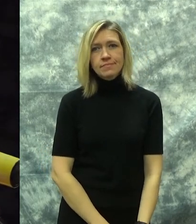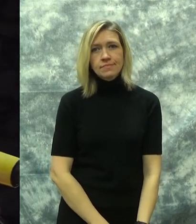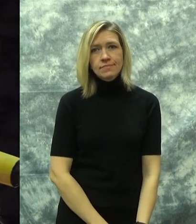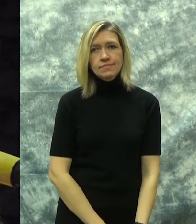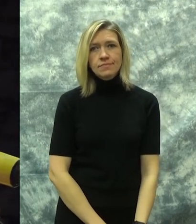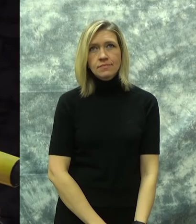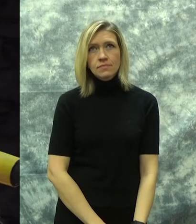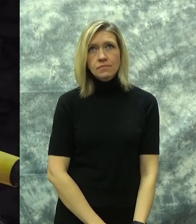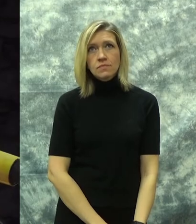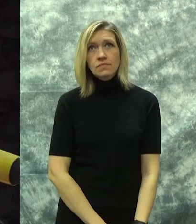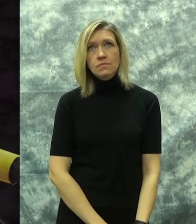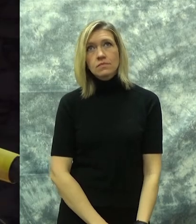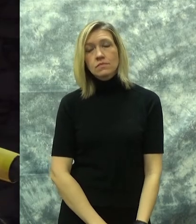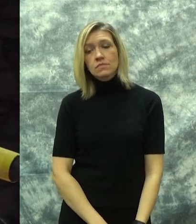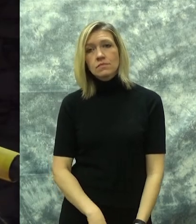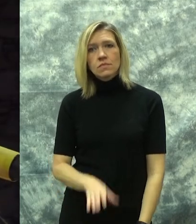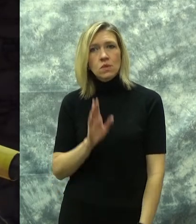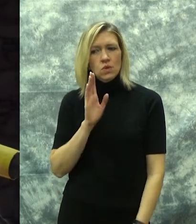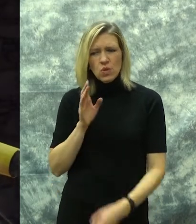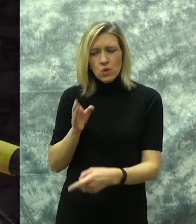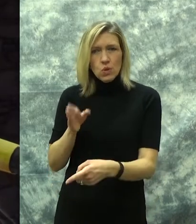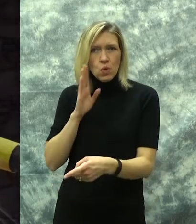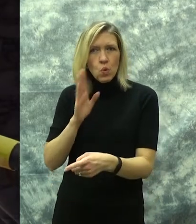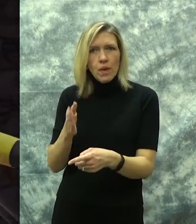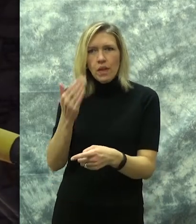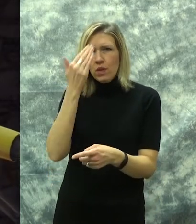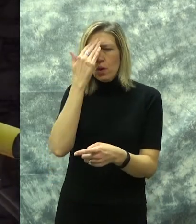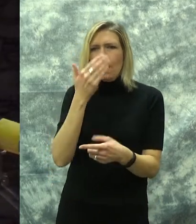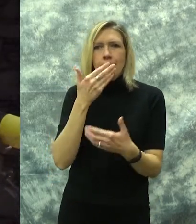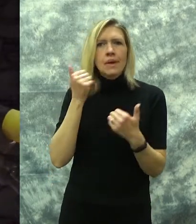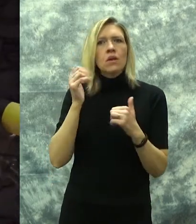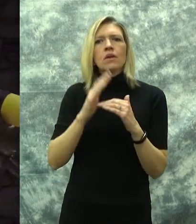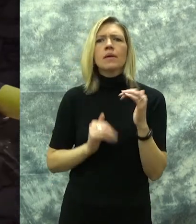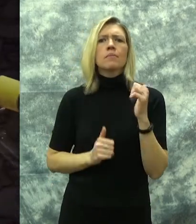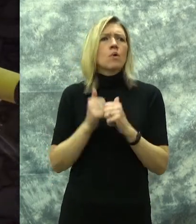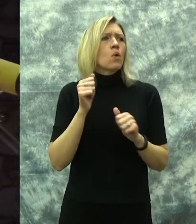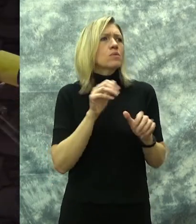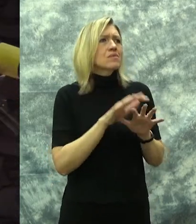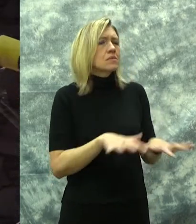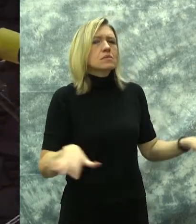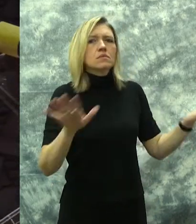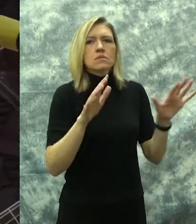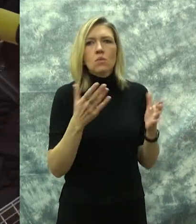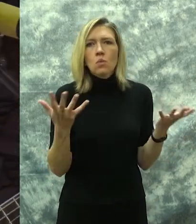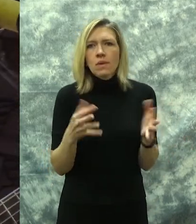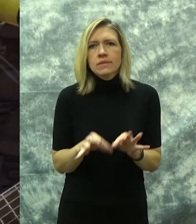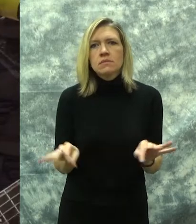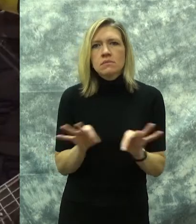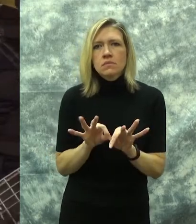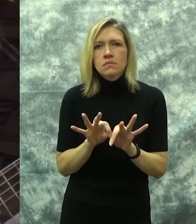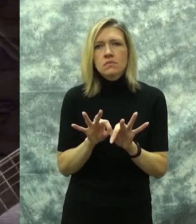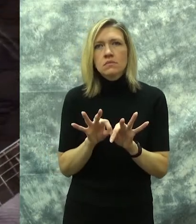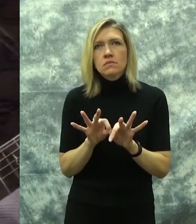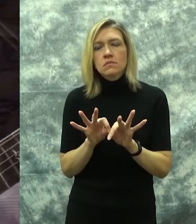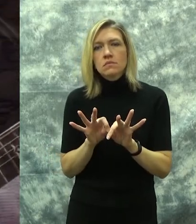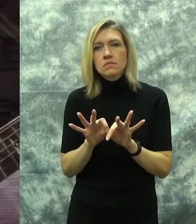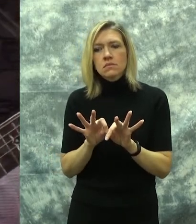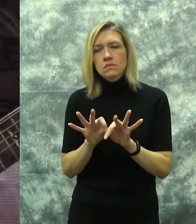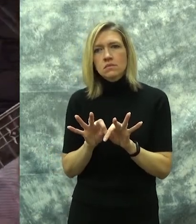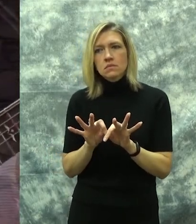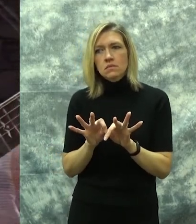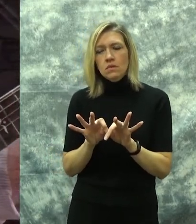And you'll know better than most what really matters. What makes living